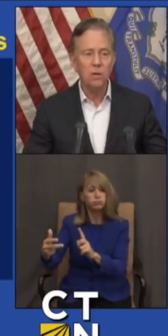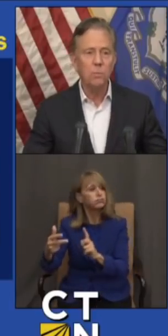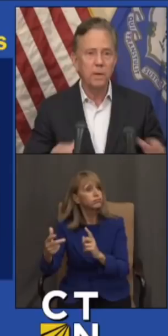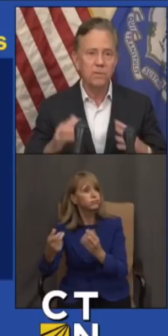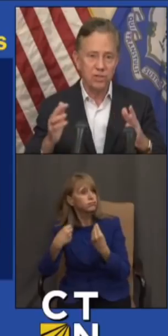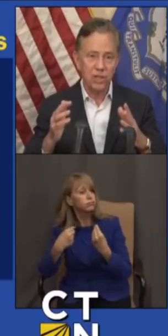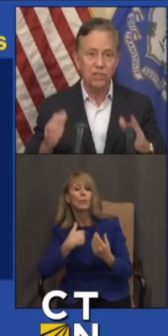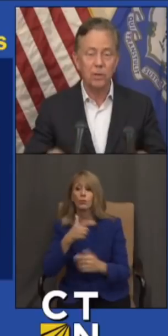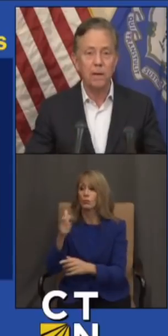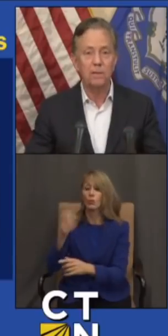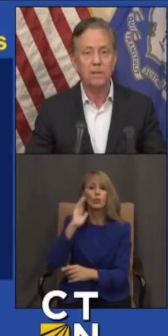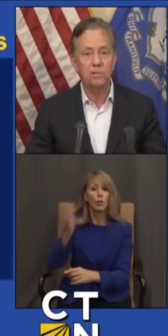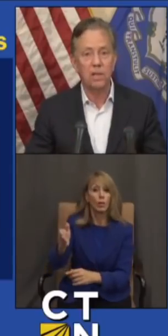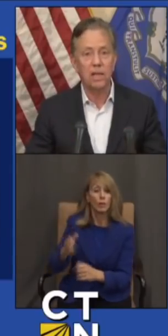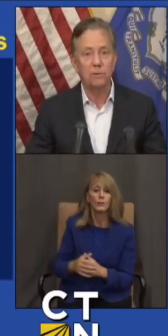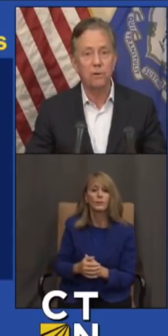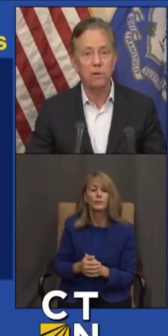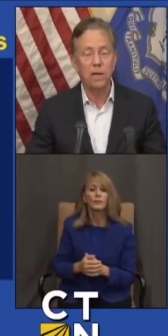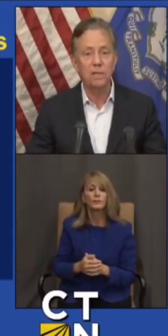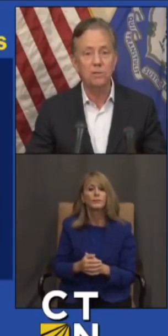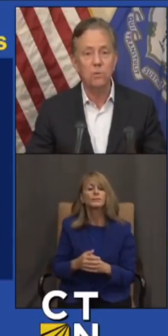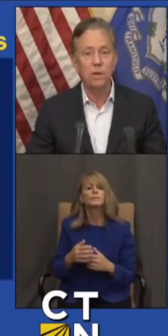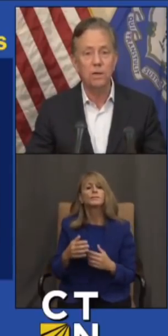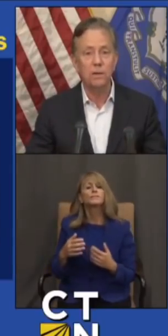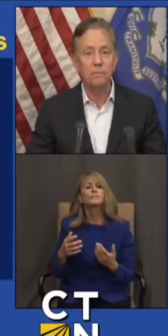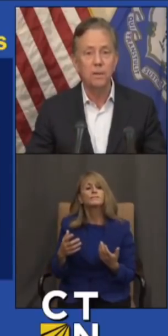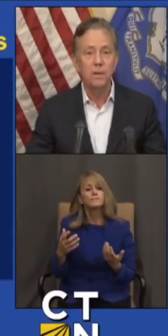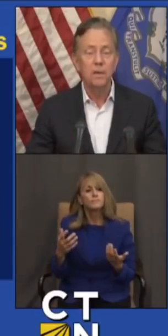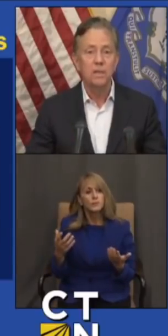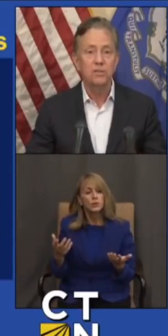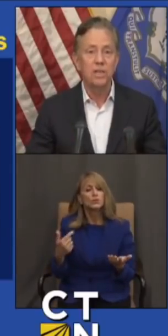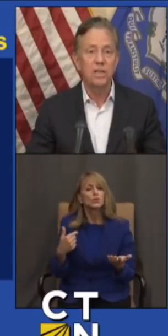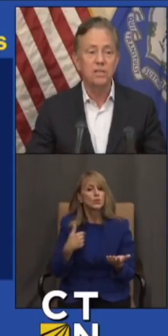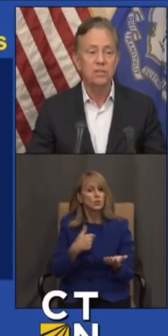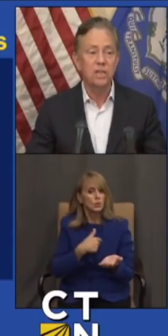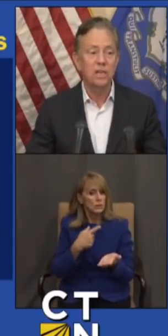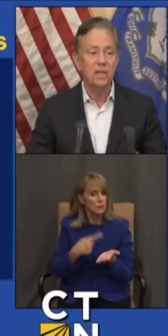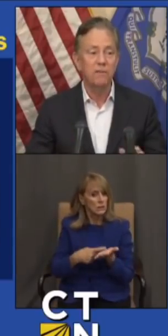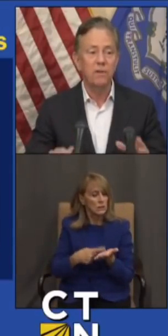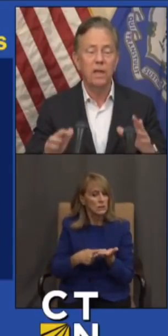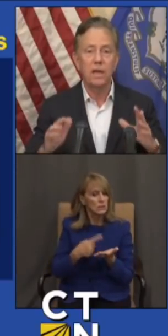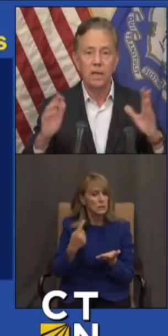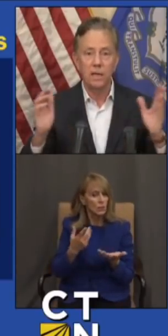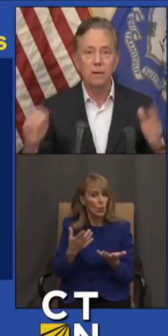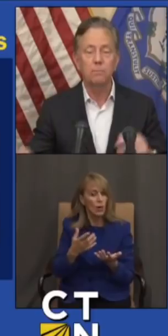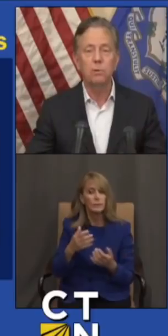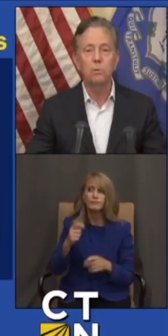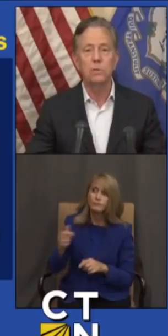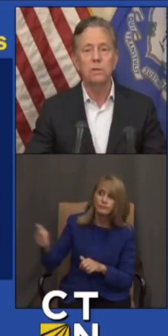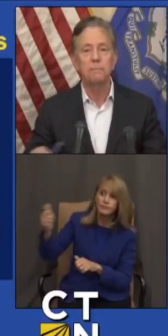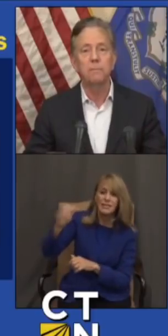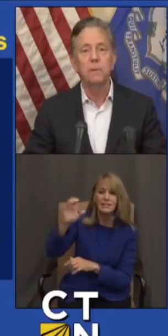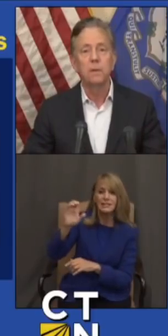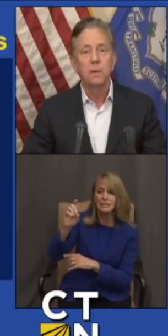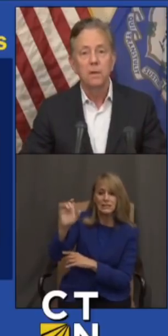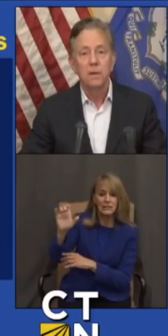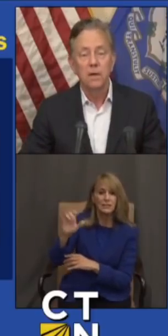There was a little bit of discussion about this the last few days when the CDC and the FDA pulled